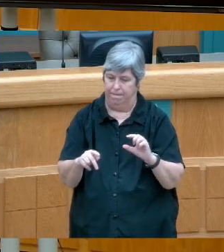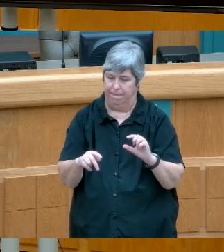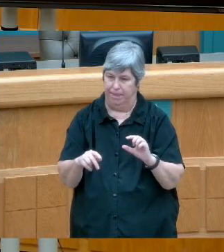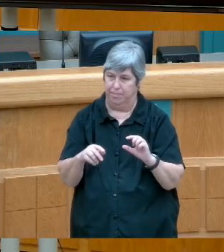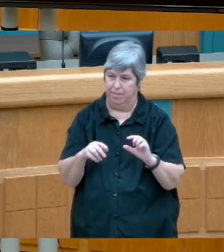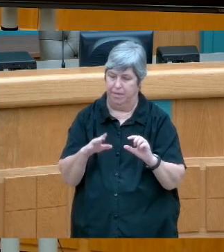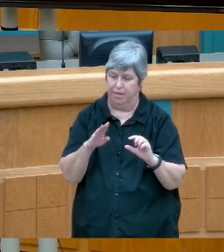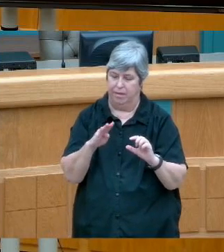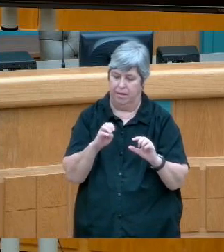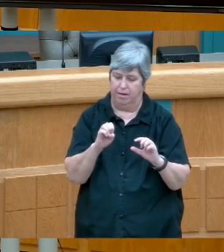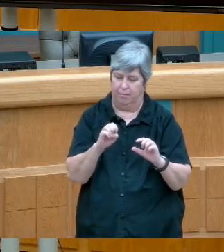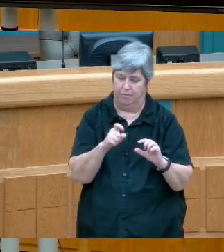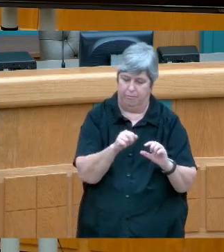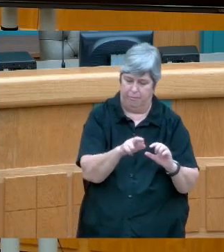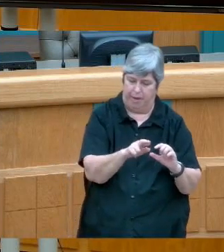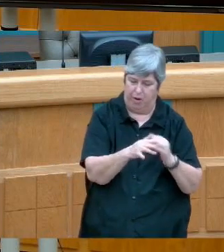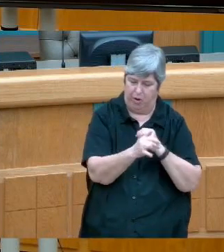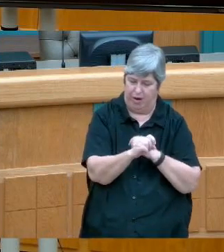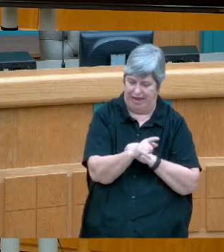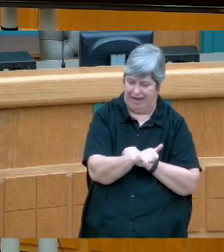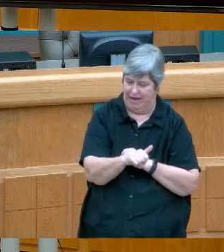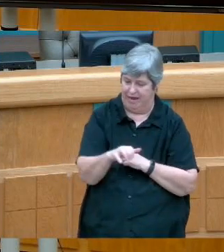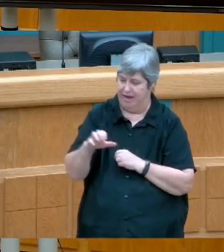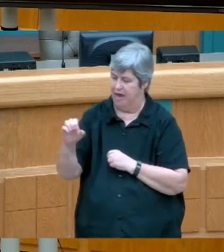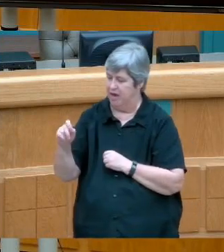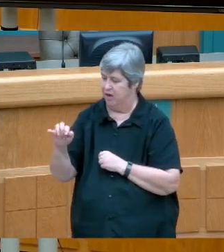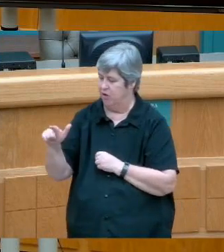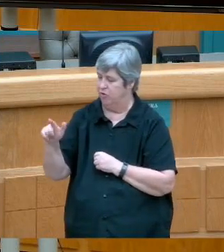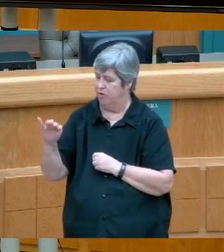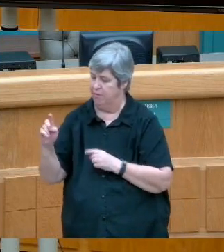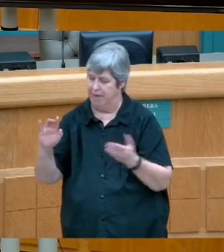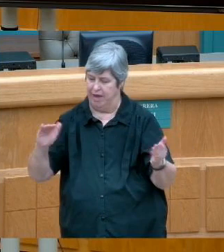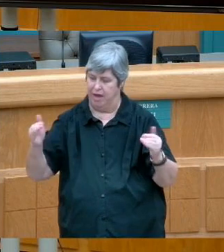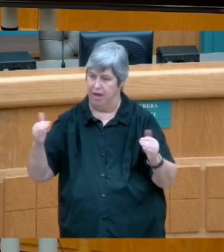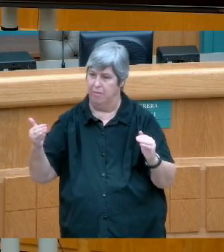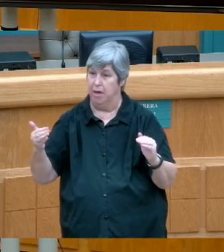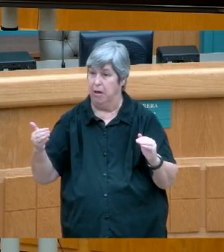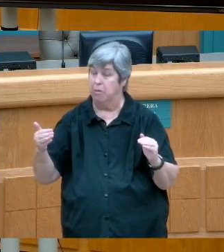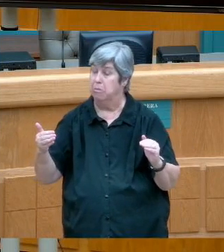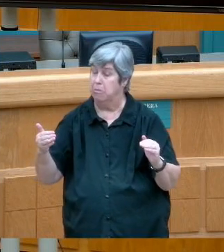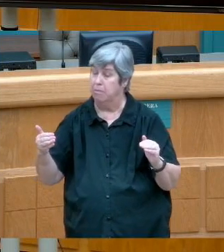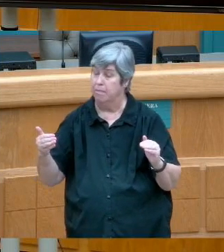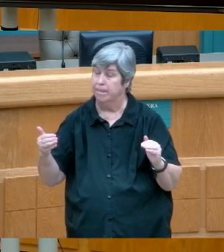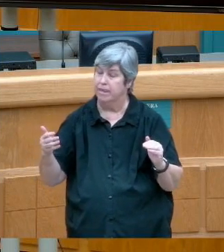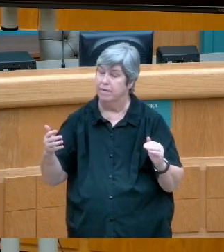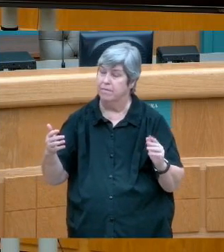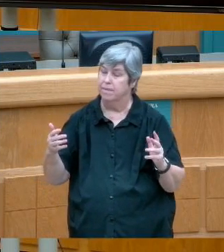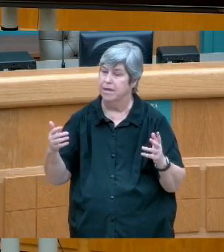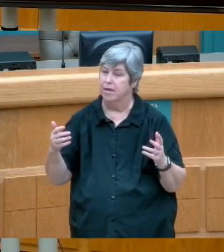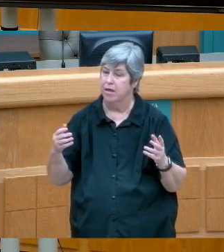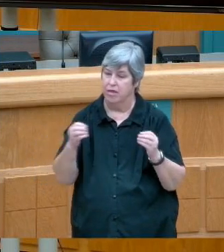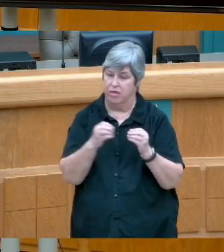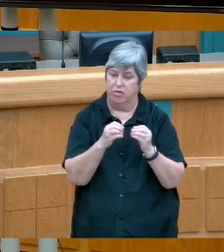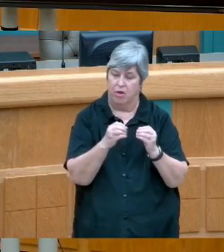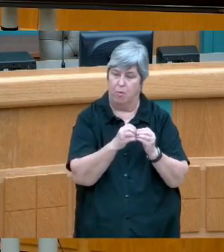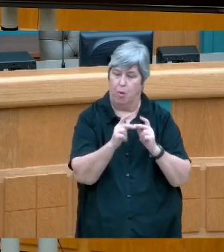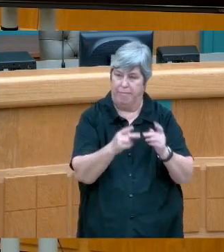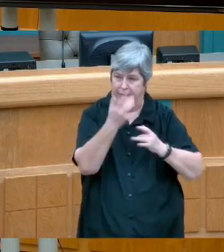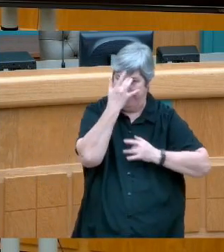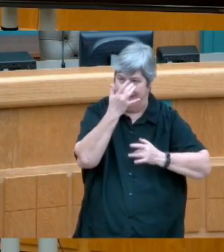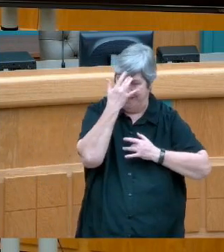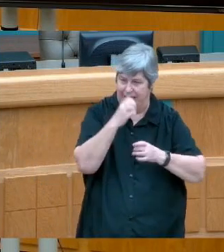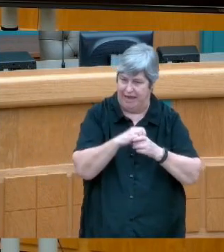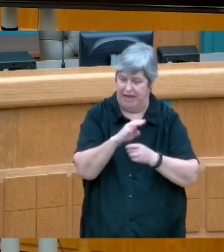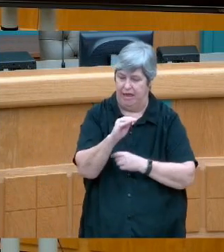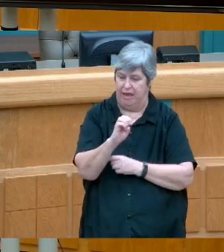Bexar County and Coastal Bend compared, and on a per capita basis, there have been more cases in Bexar